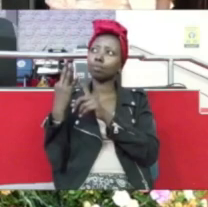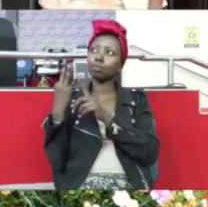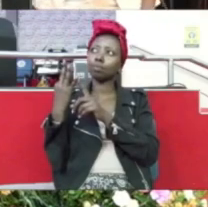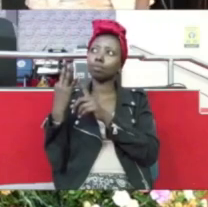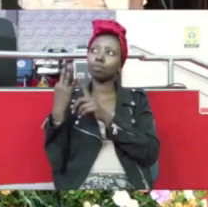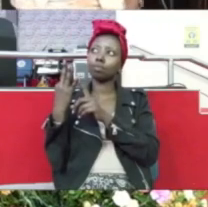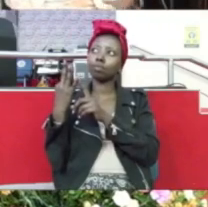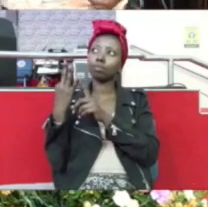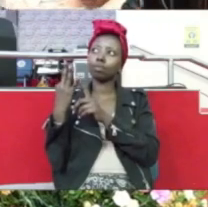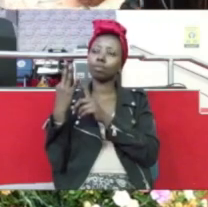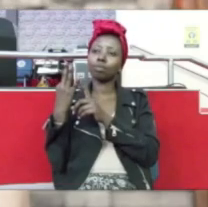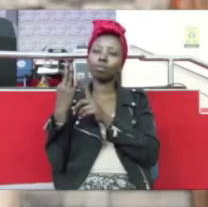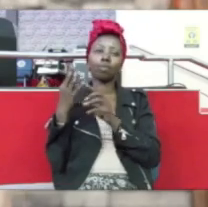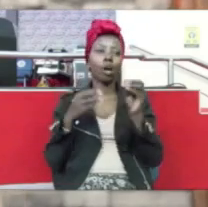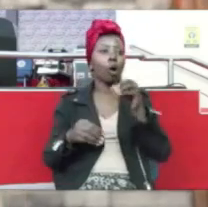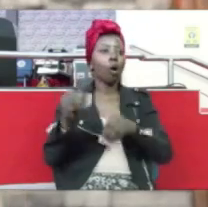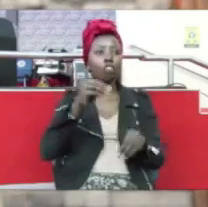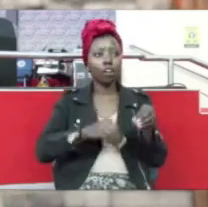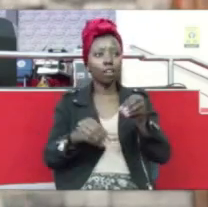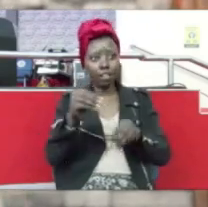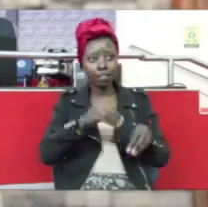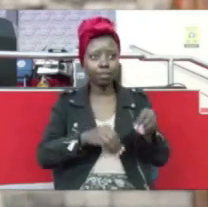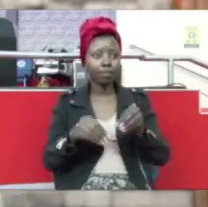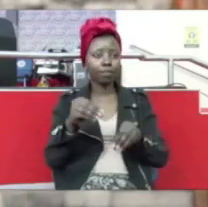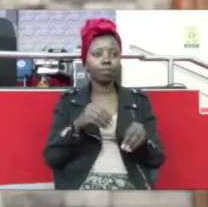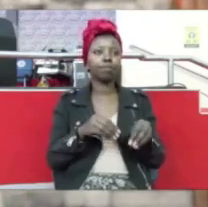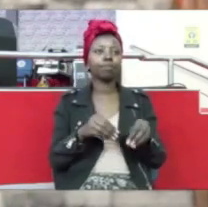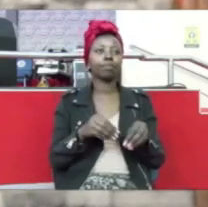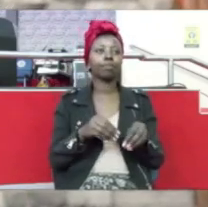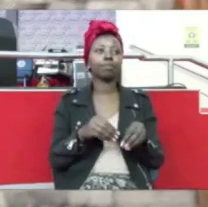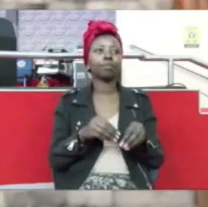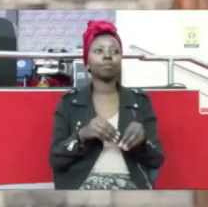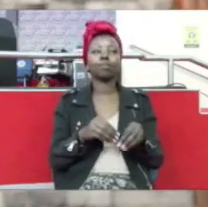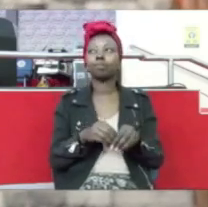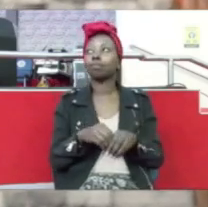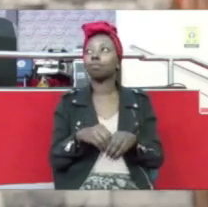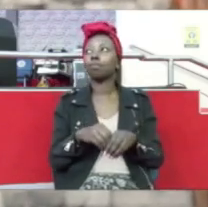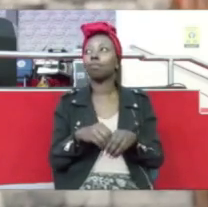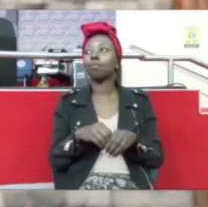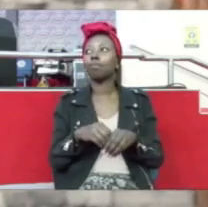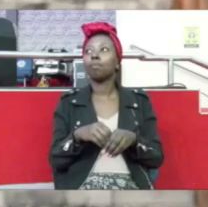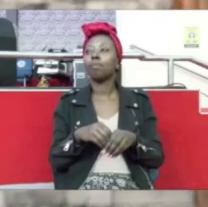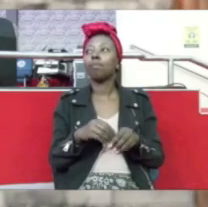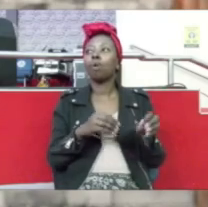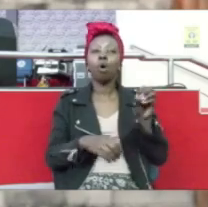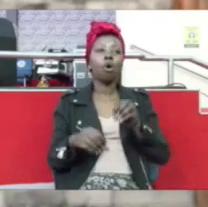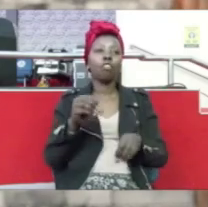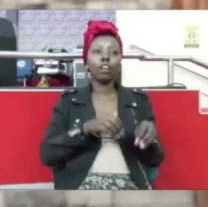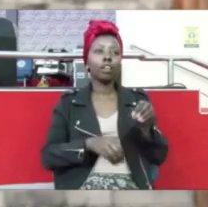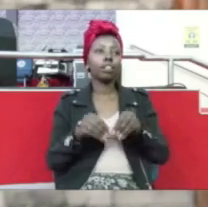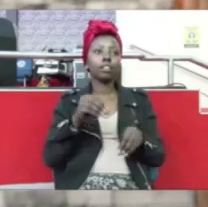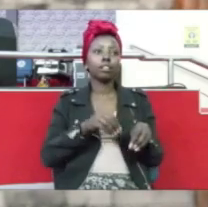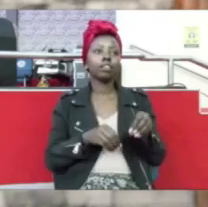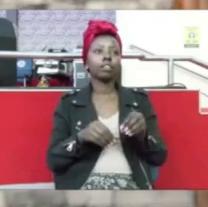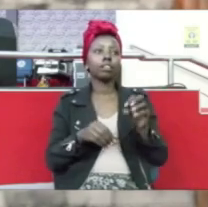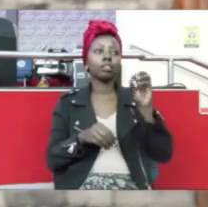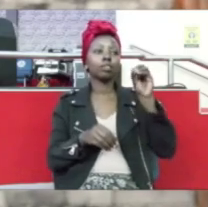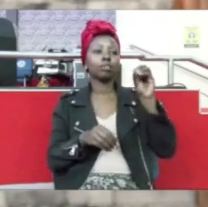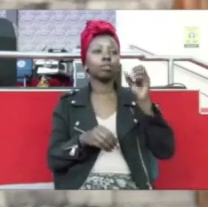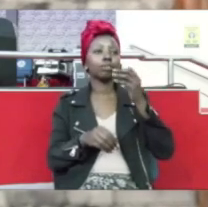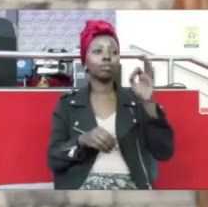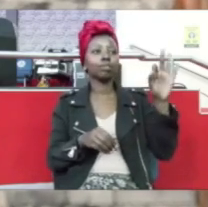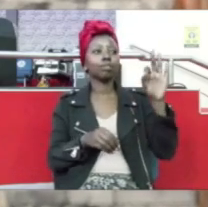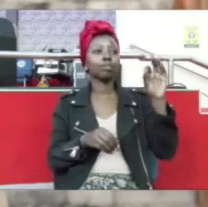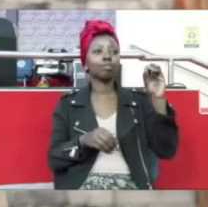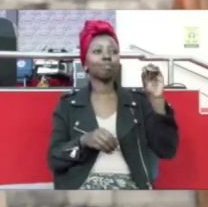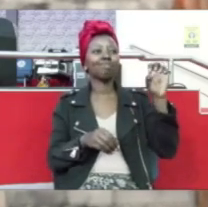call offerings. Ni yale tunasema matoleo ya hiari. Offerings. Matoleo ya hiari. 1 Corinthians